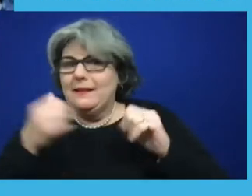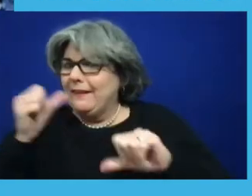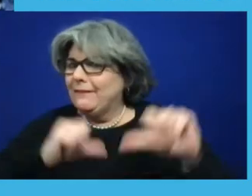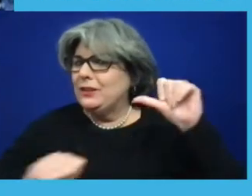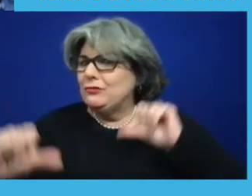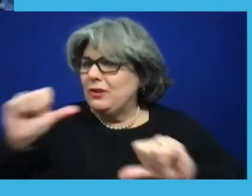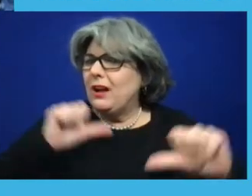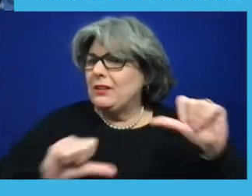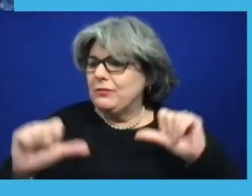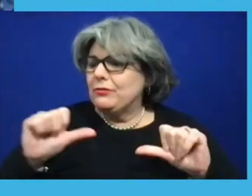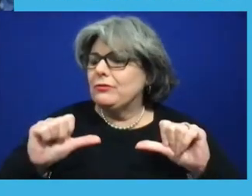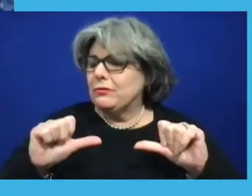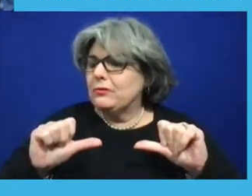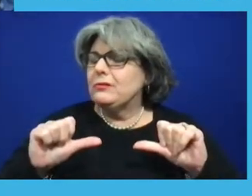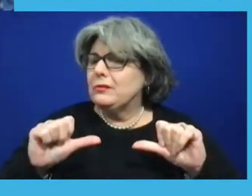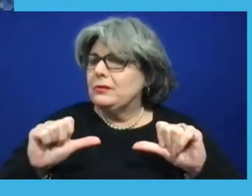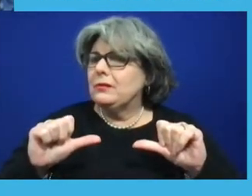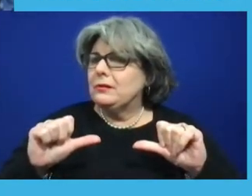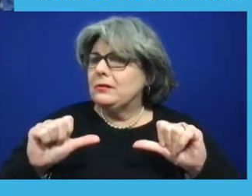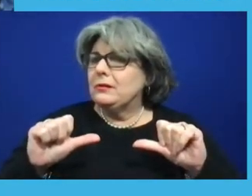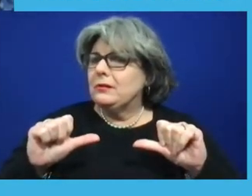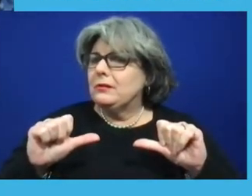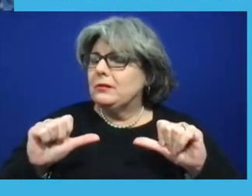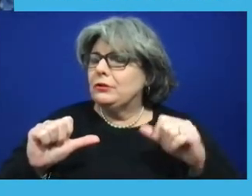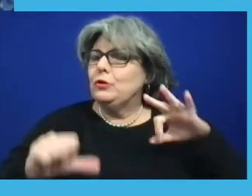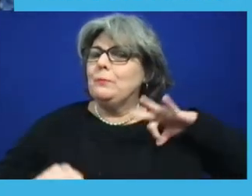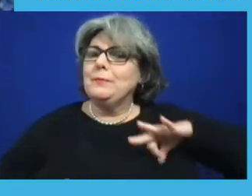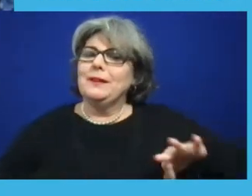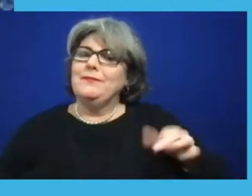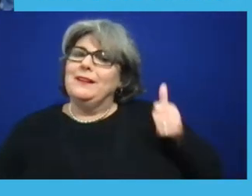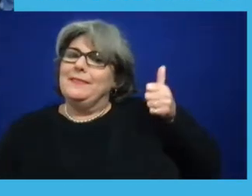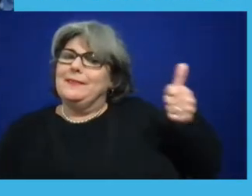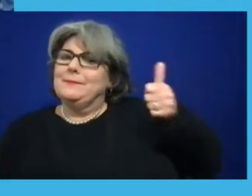as angry and as afraid of one another